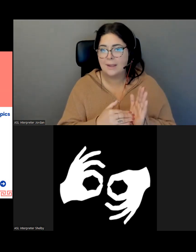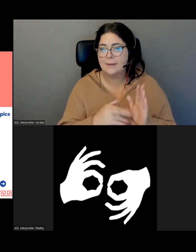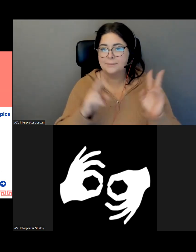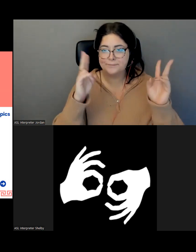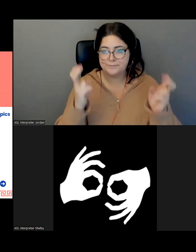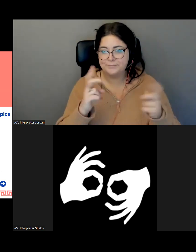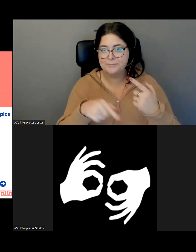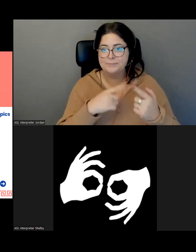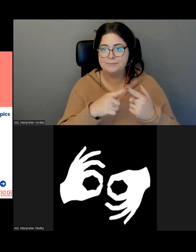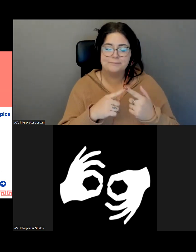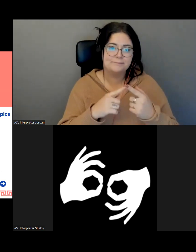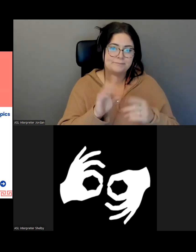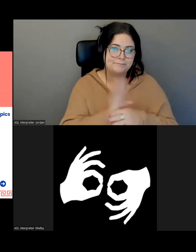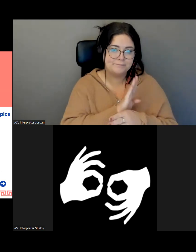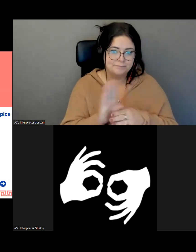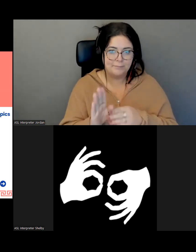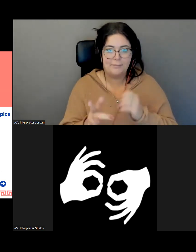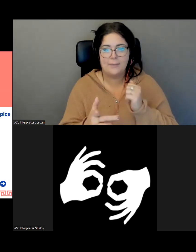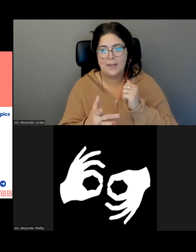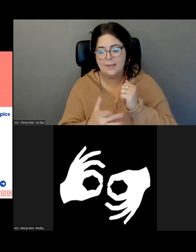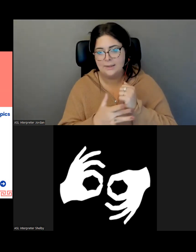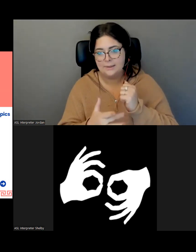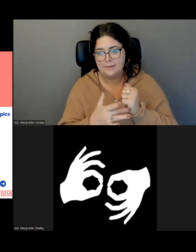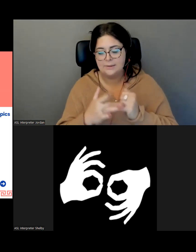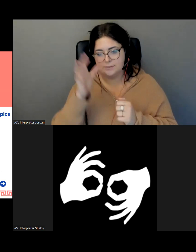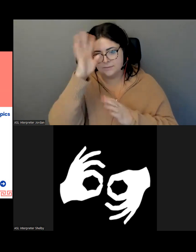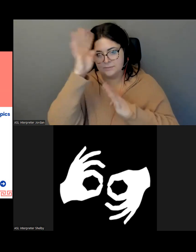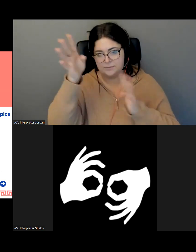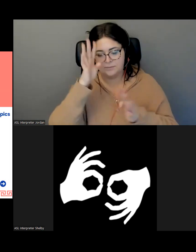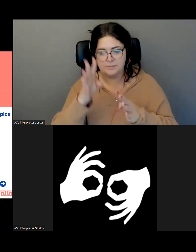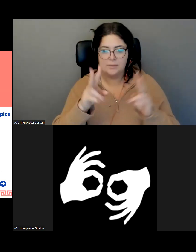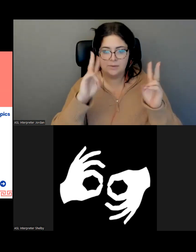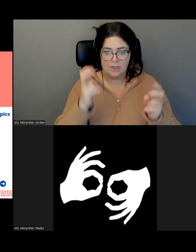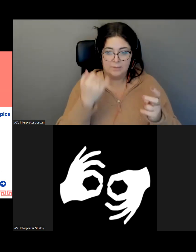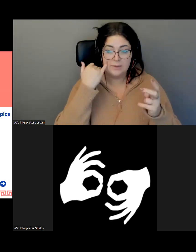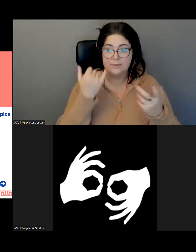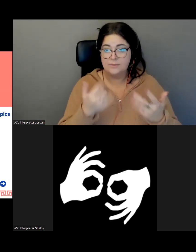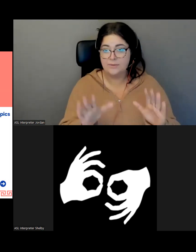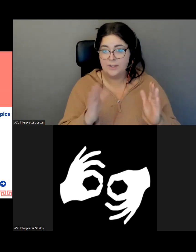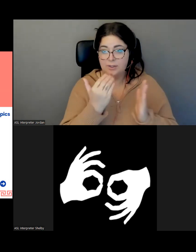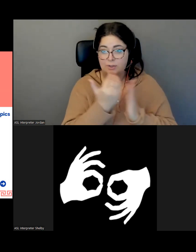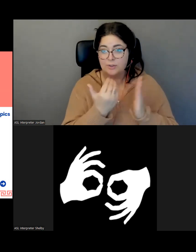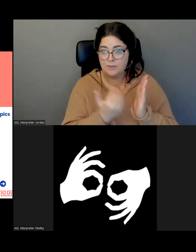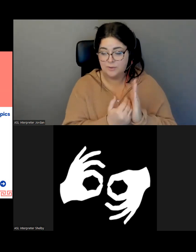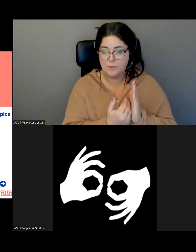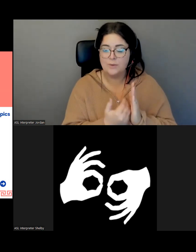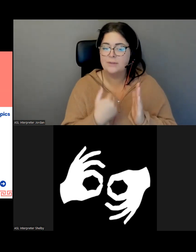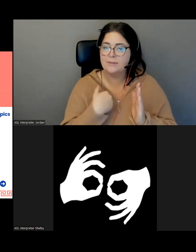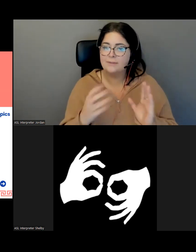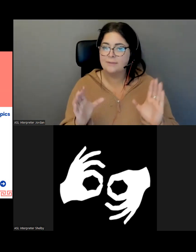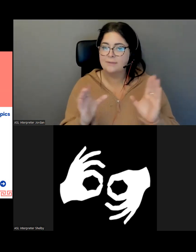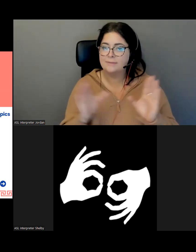business, technology, and creative topics. And towards the end, if you finish a course, you get a certificate